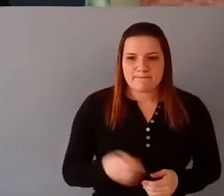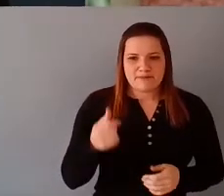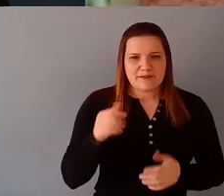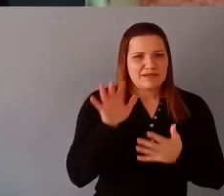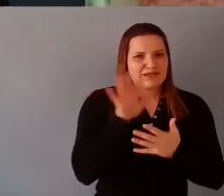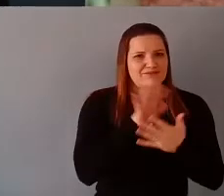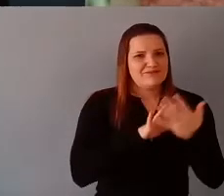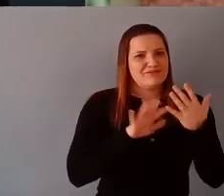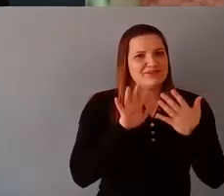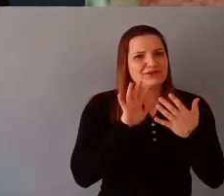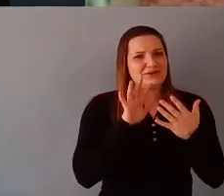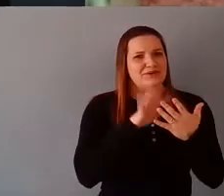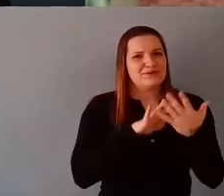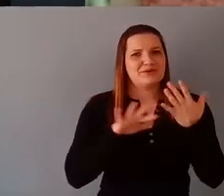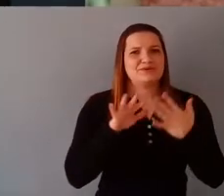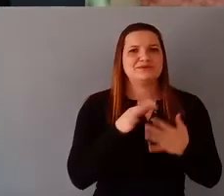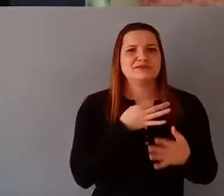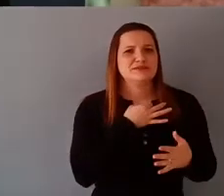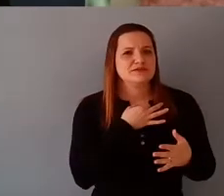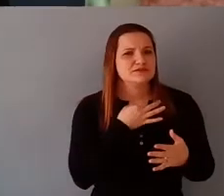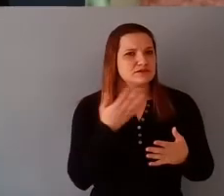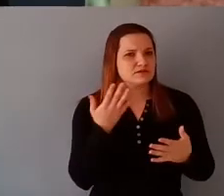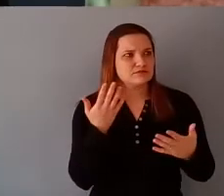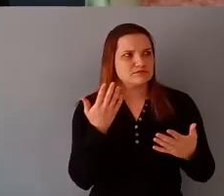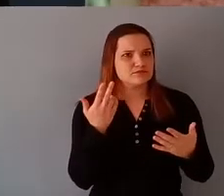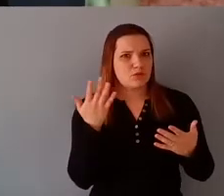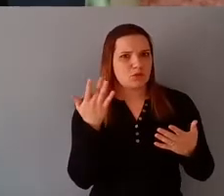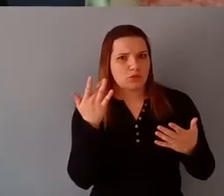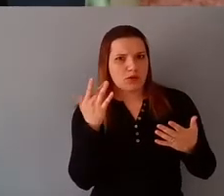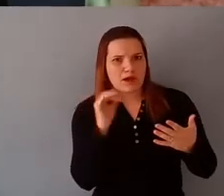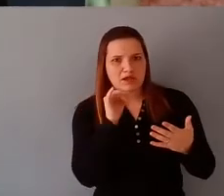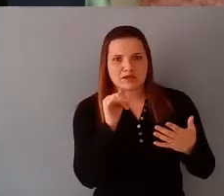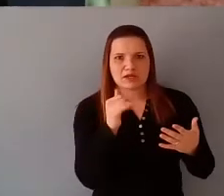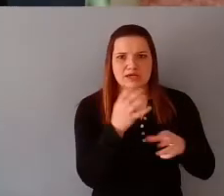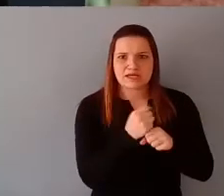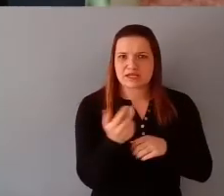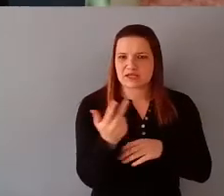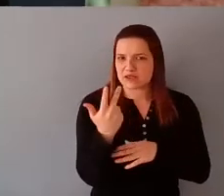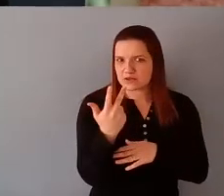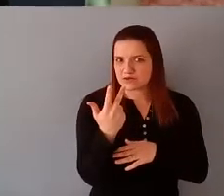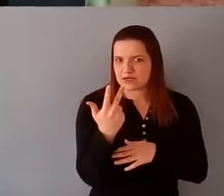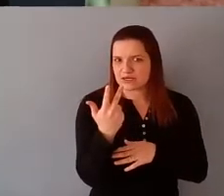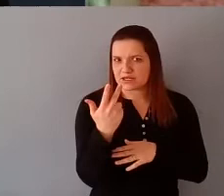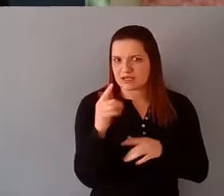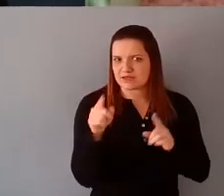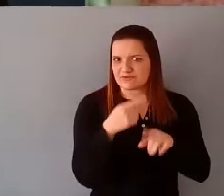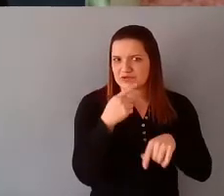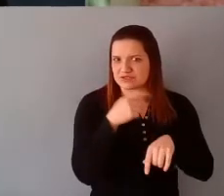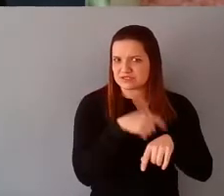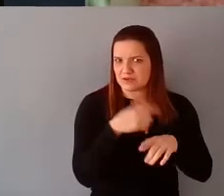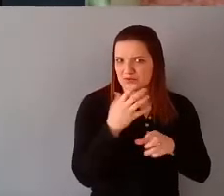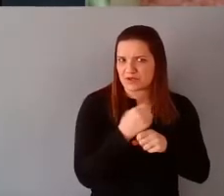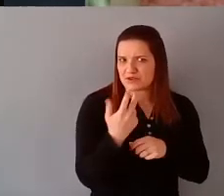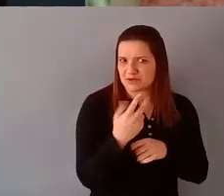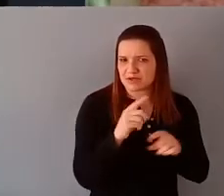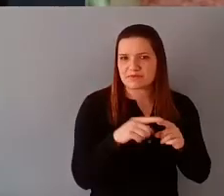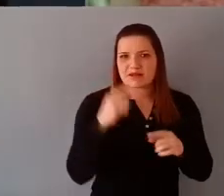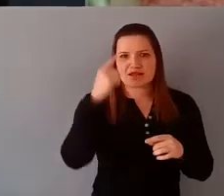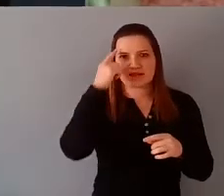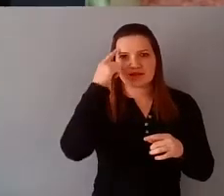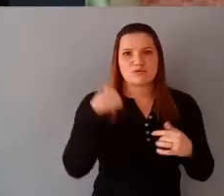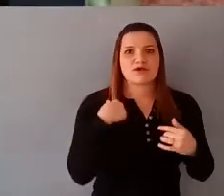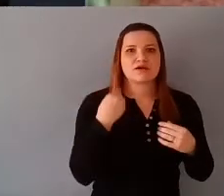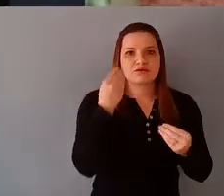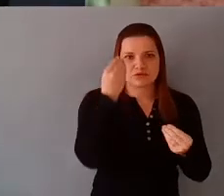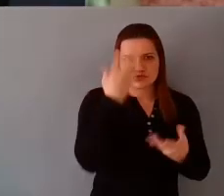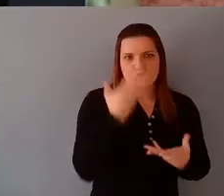confused, curious why they've been told they're not going to get 3 cases like they did this first time. But then I think we got